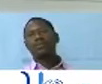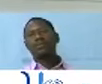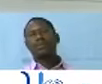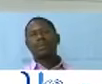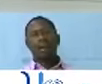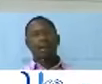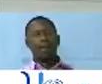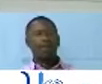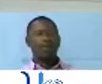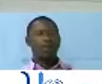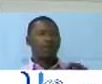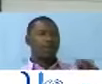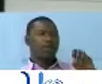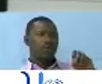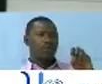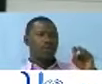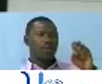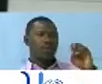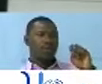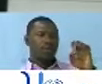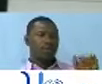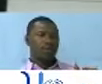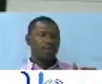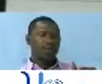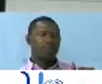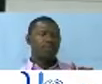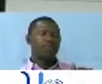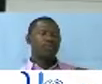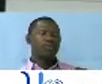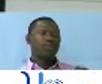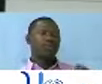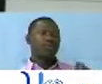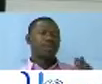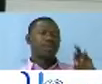Richards situation. Mbiri Moses Richards.